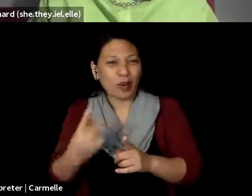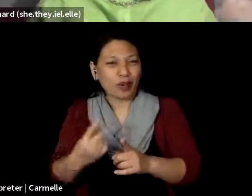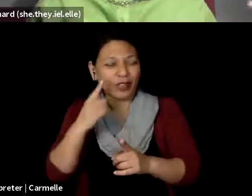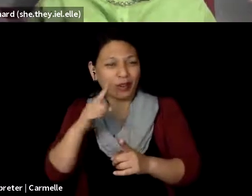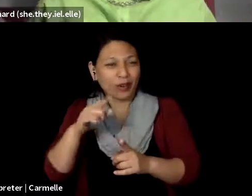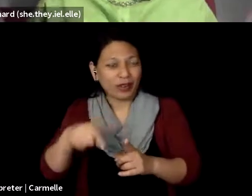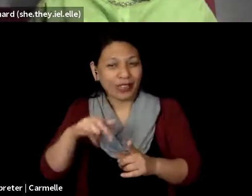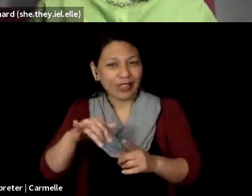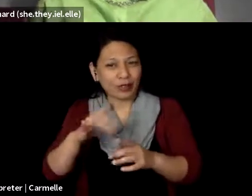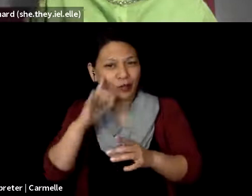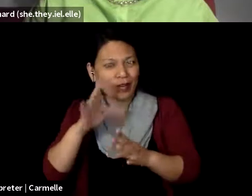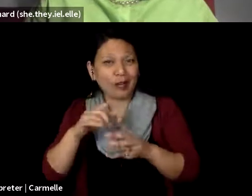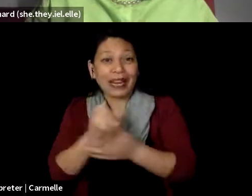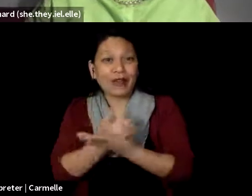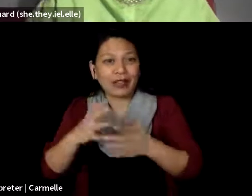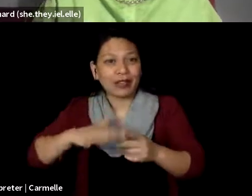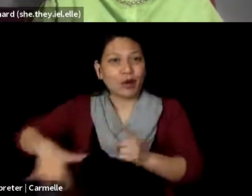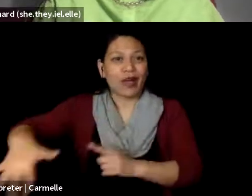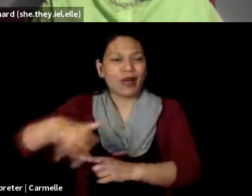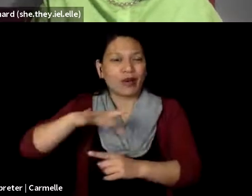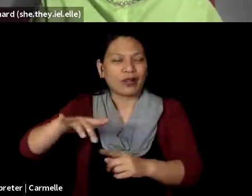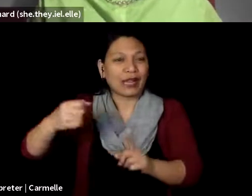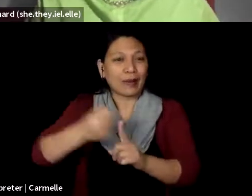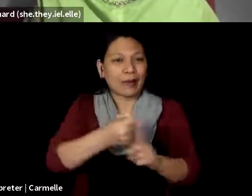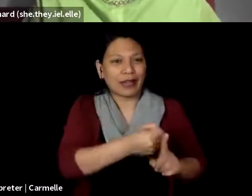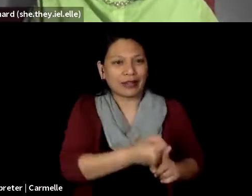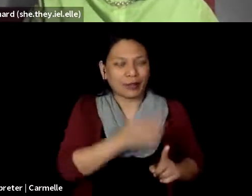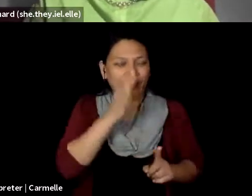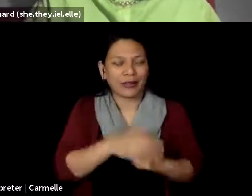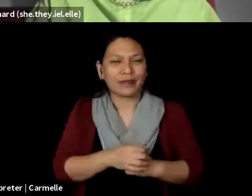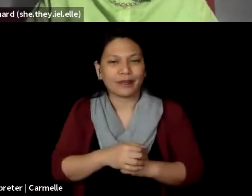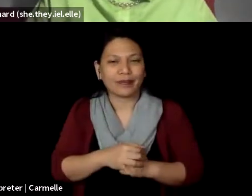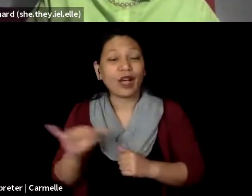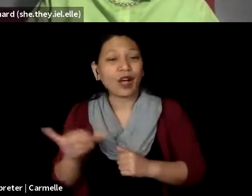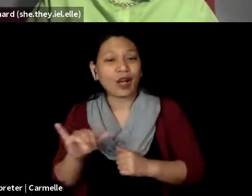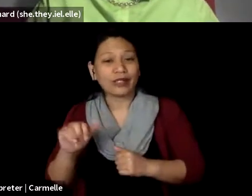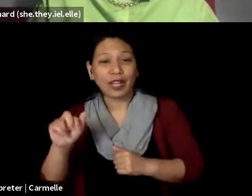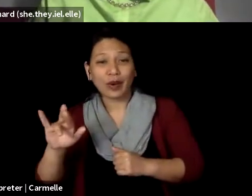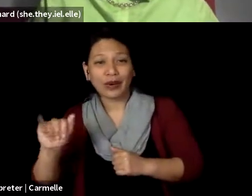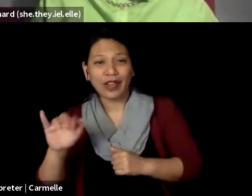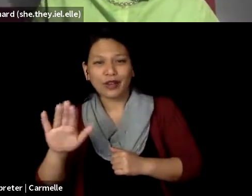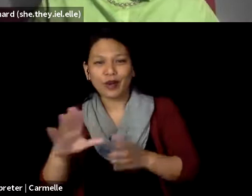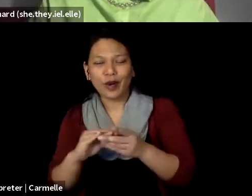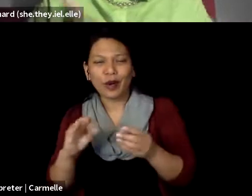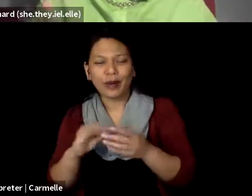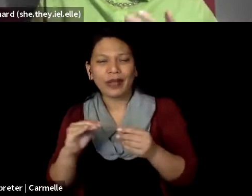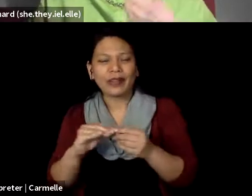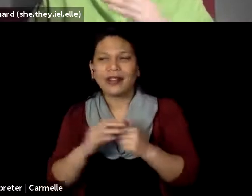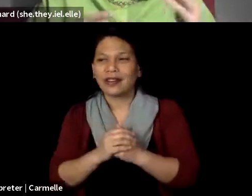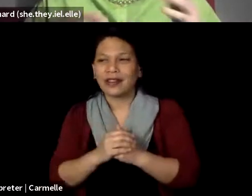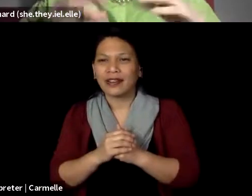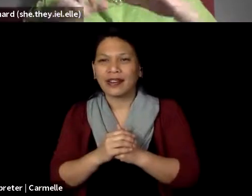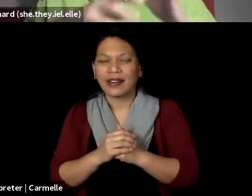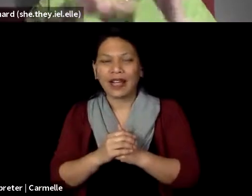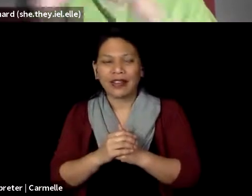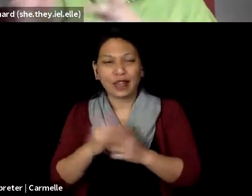but everything that surrounds it. Mm-hmm. A great thing that you also said, Aria, was about how to put the artist